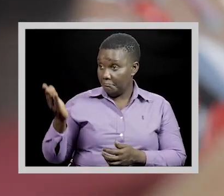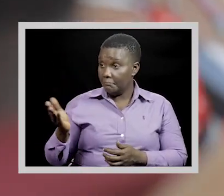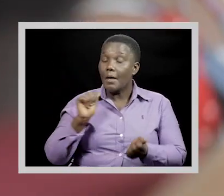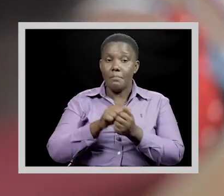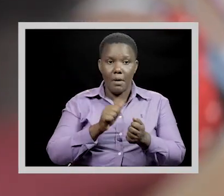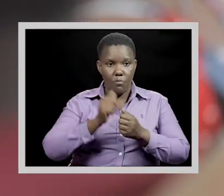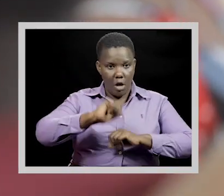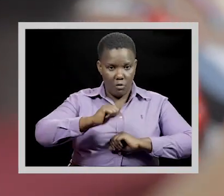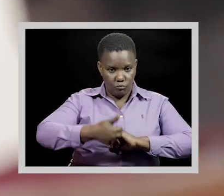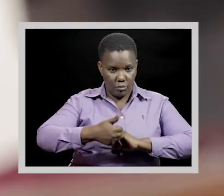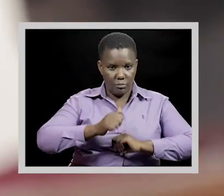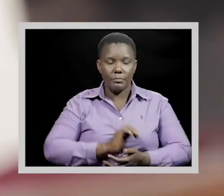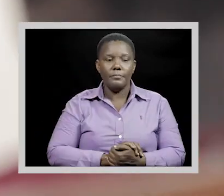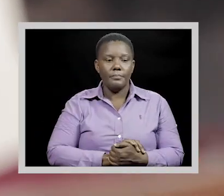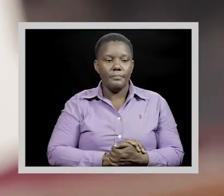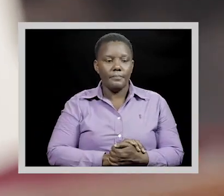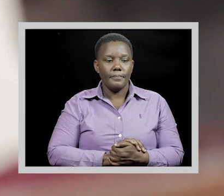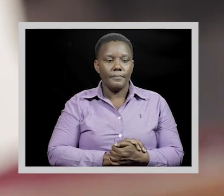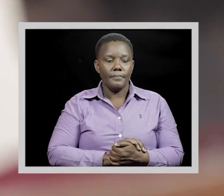Here are the do's.